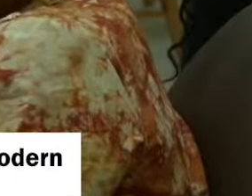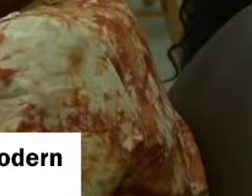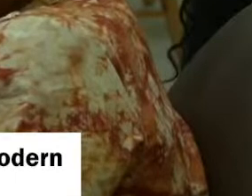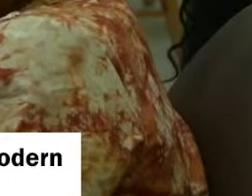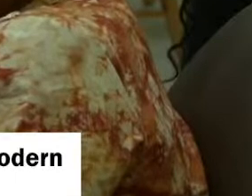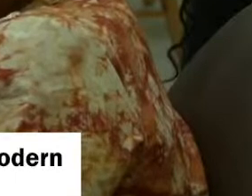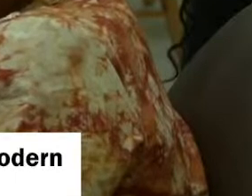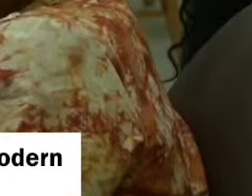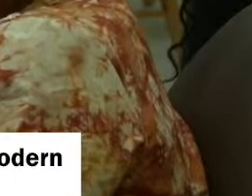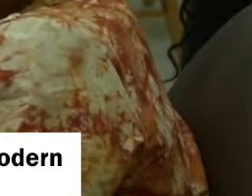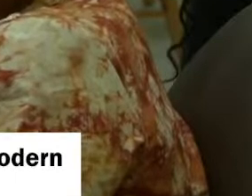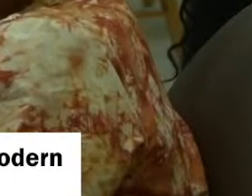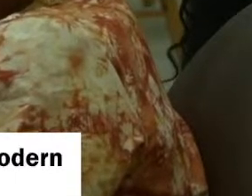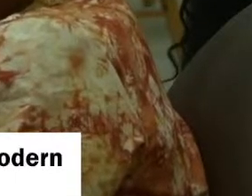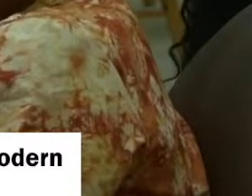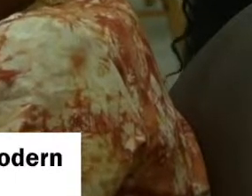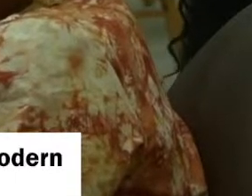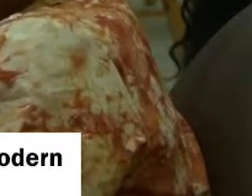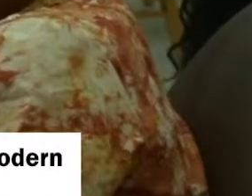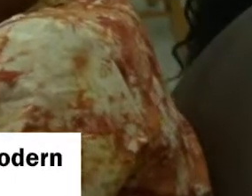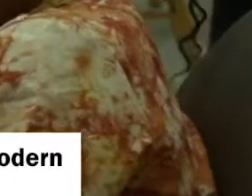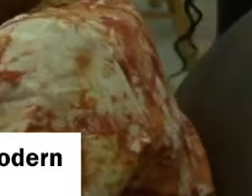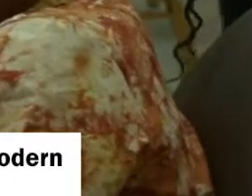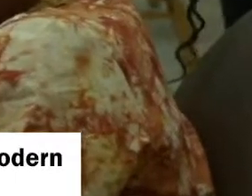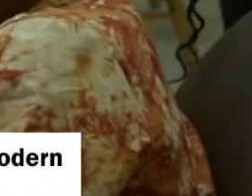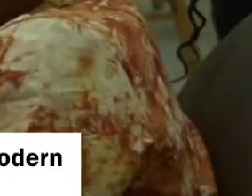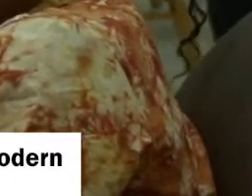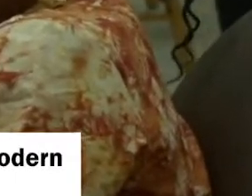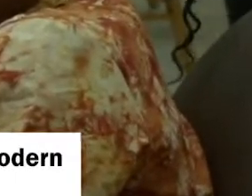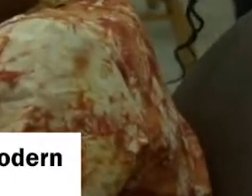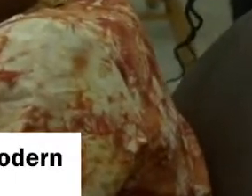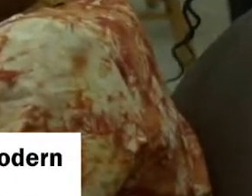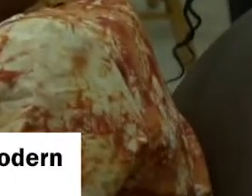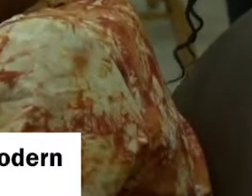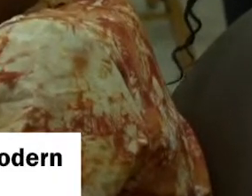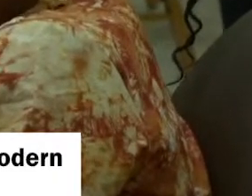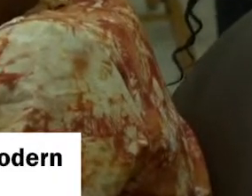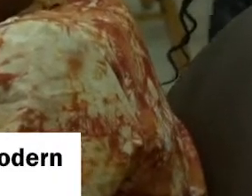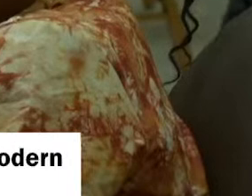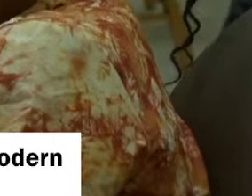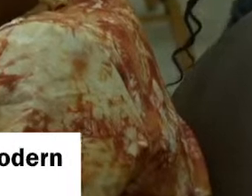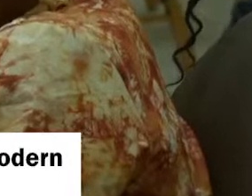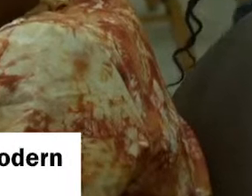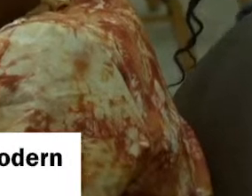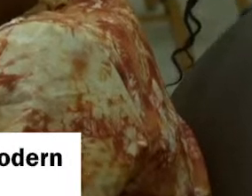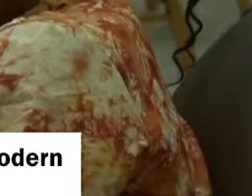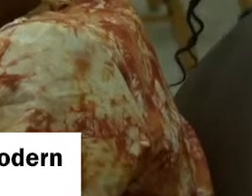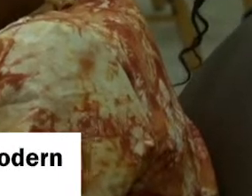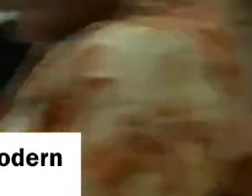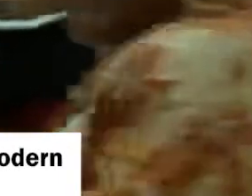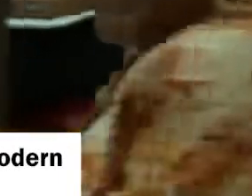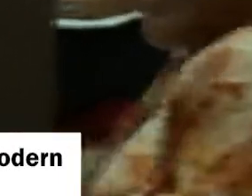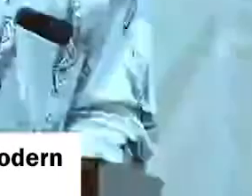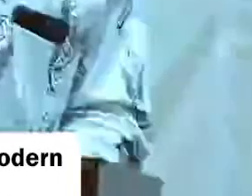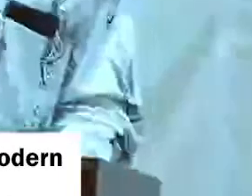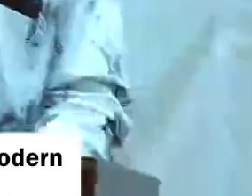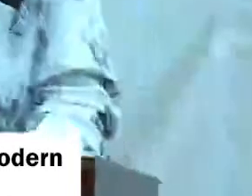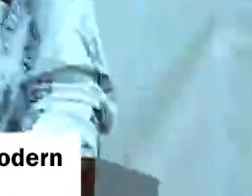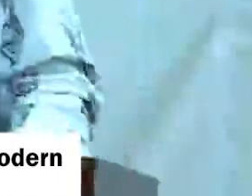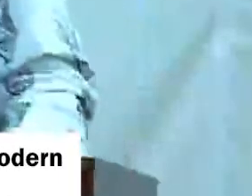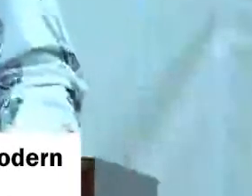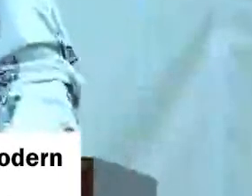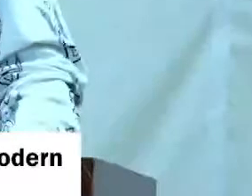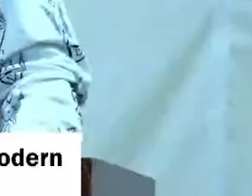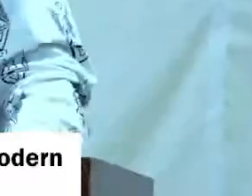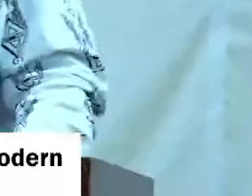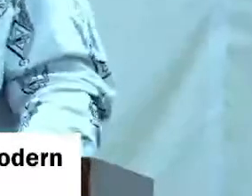in some reversal, going through some difficulties. And therefore, the topic